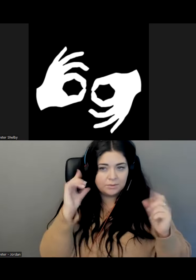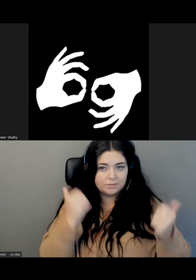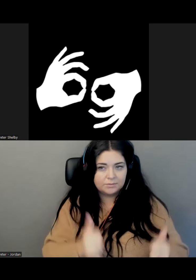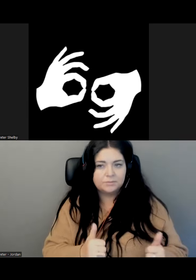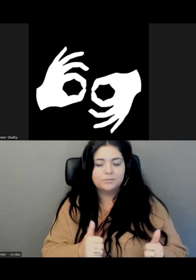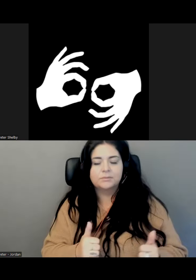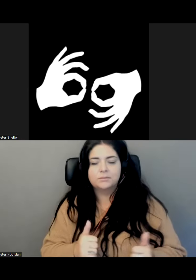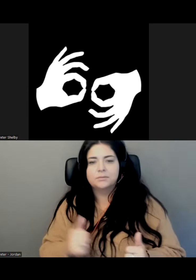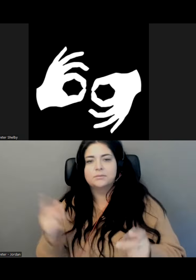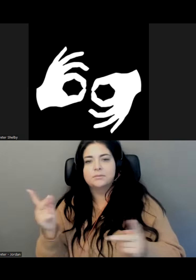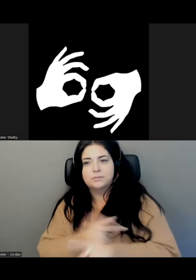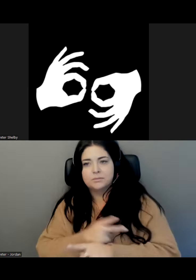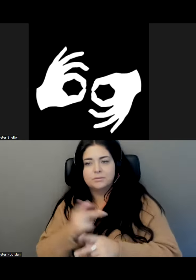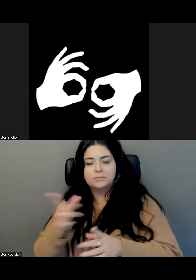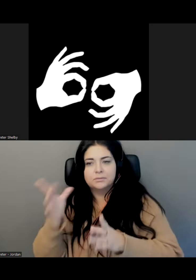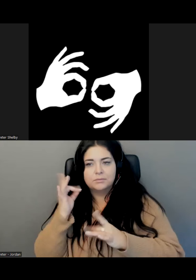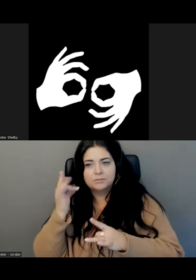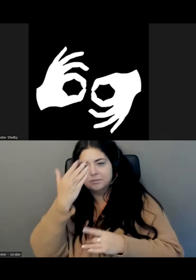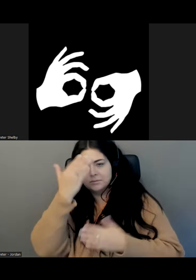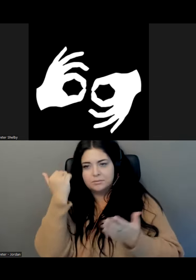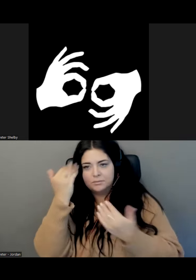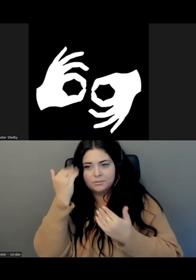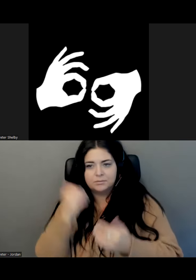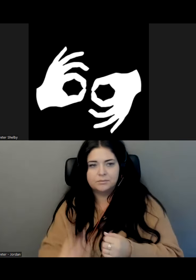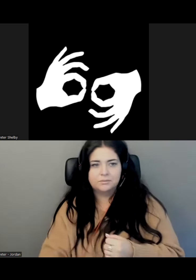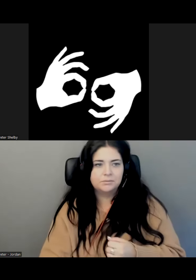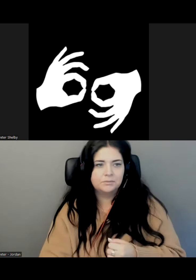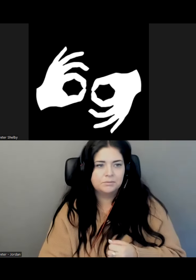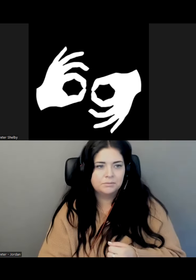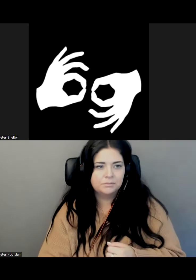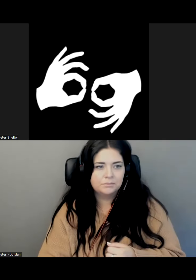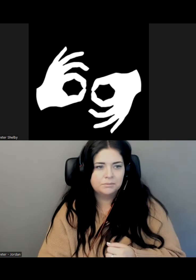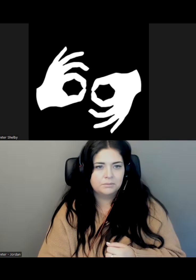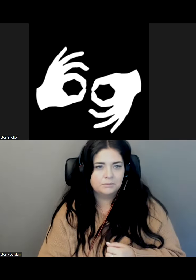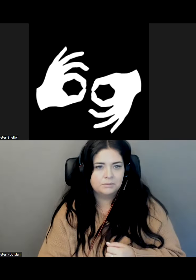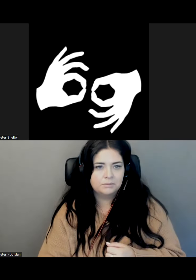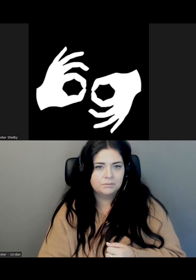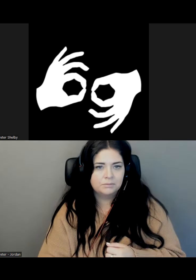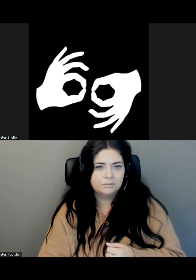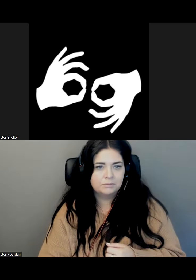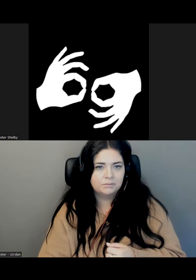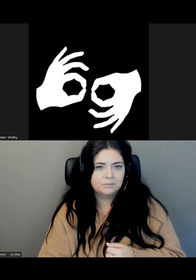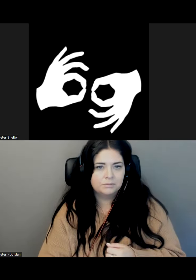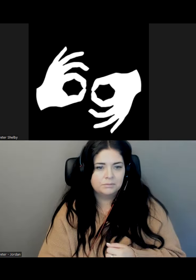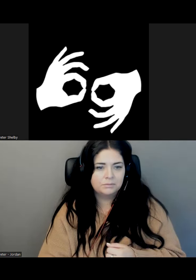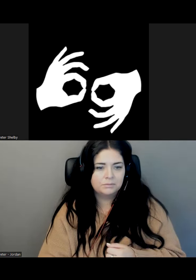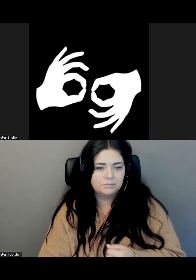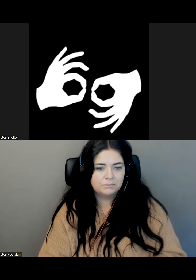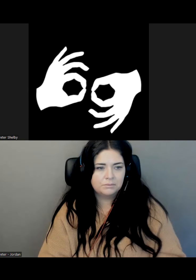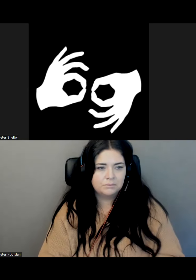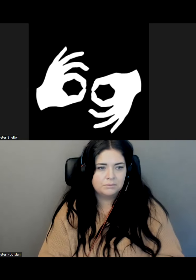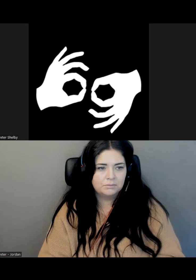talking about. Individuals with hearing loss who do not have their hearing loss treated do indeed have a higher risk